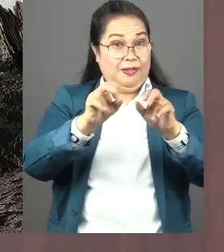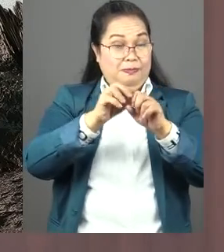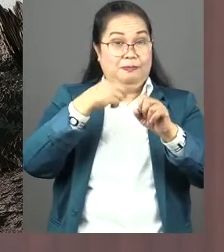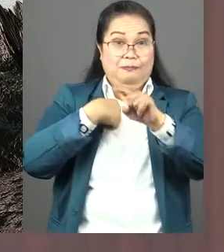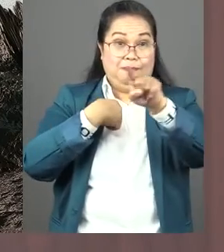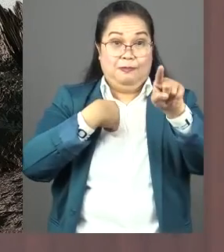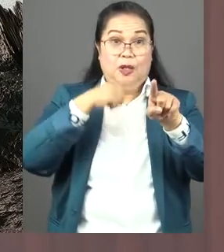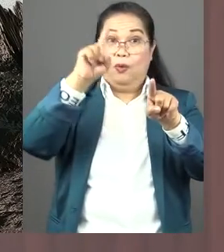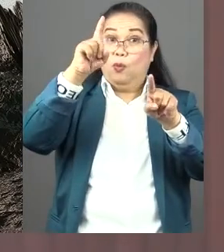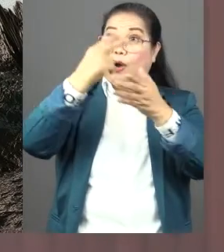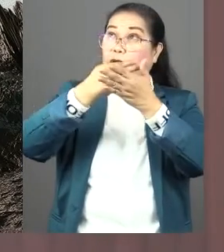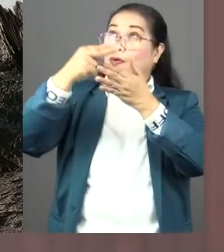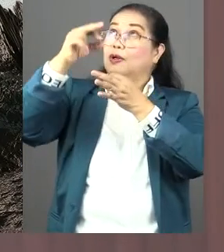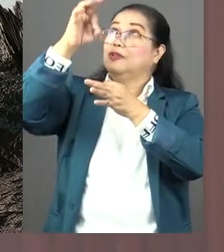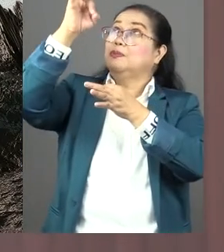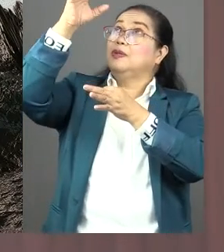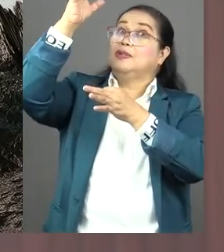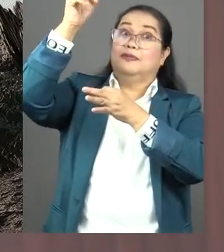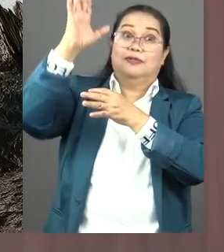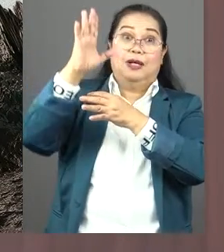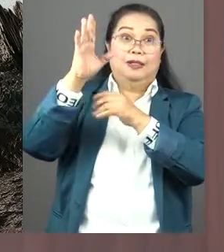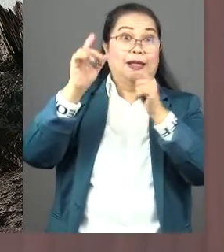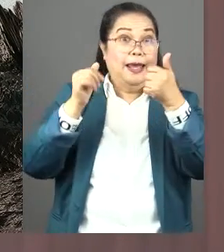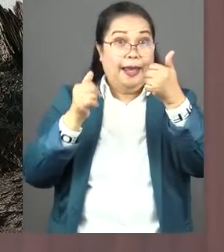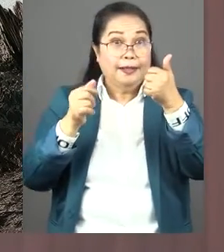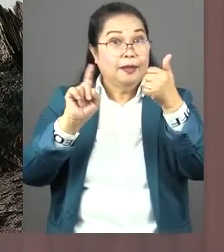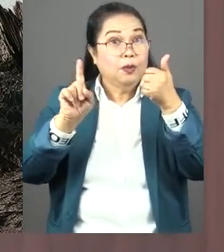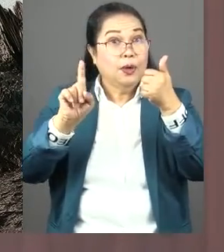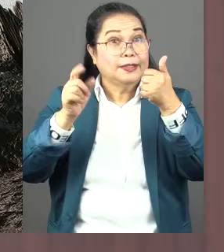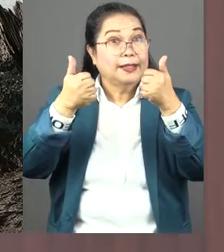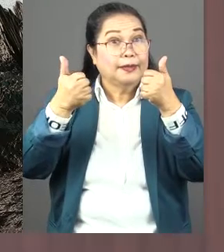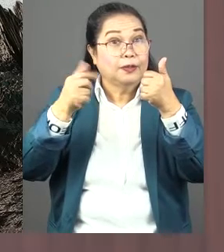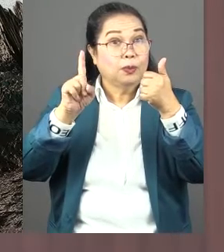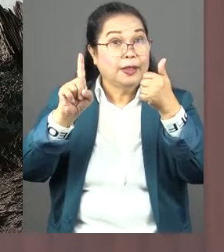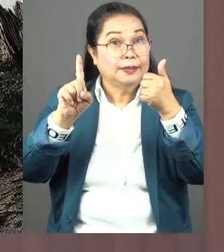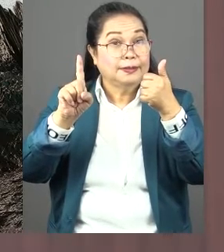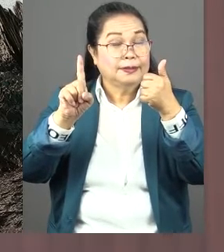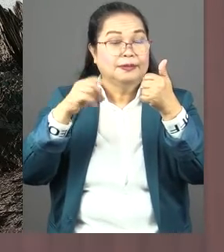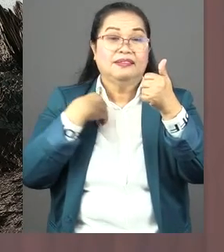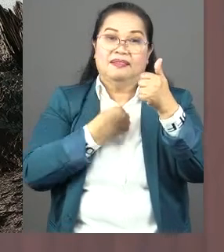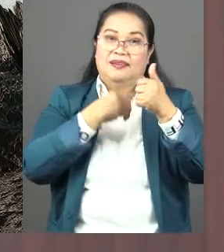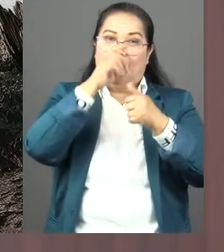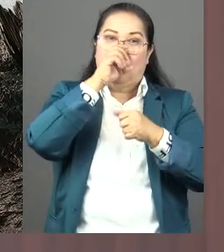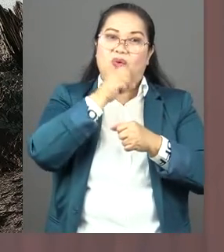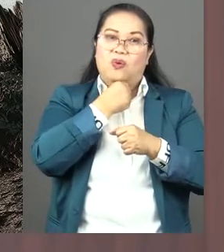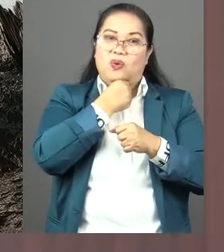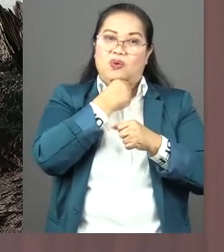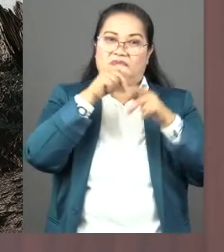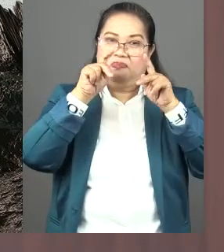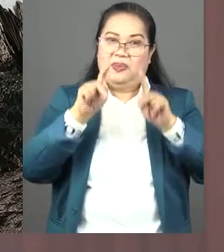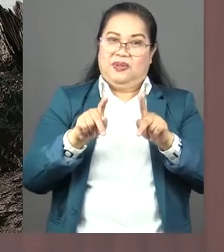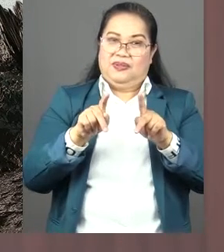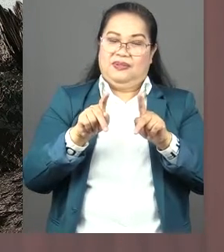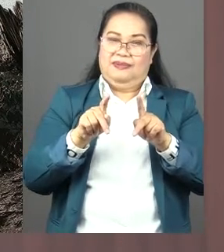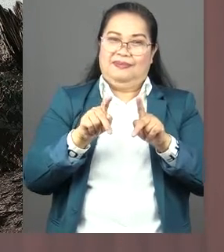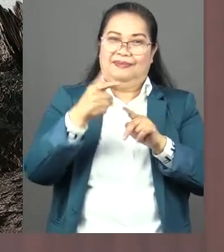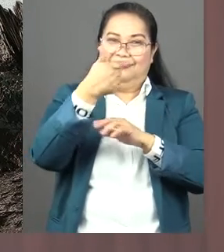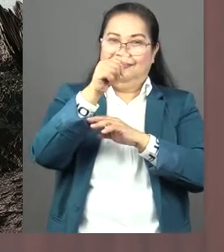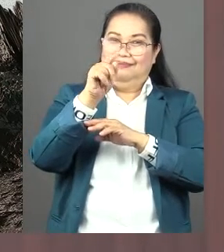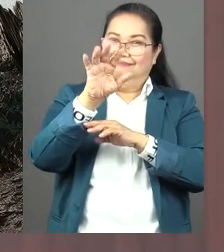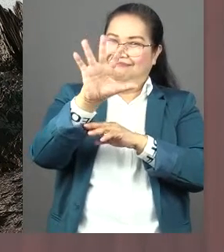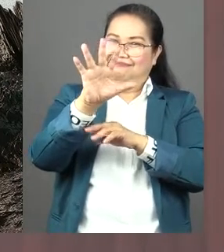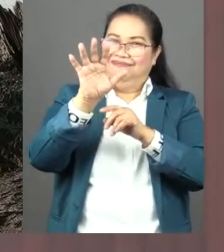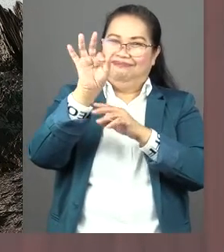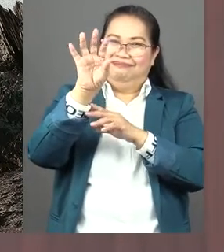One is the Holy Spirit of God. You know what the other resource remaining is? Our old nature. In Galatians 5:19